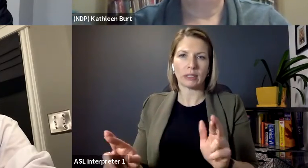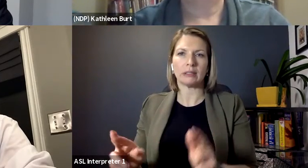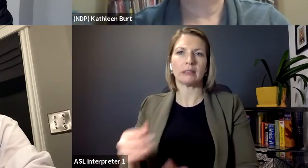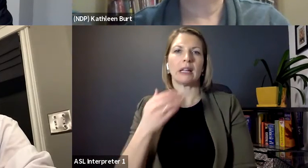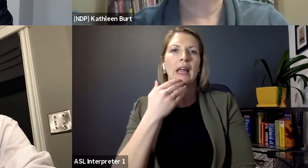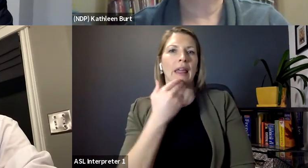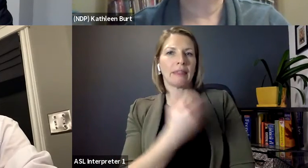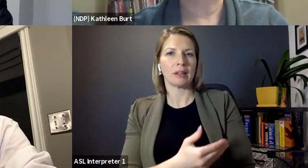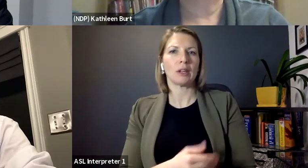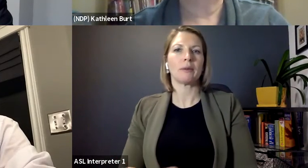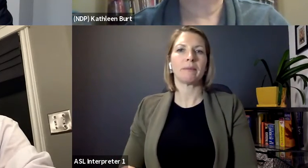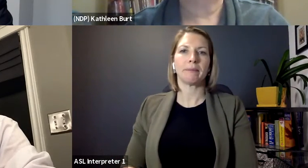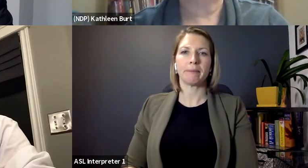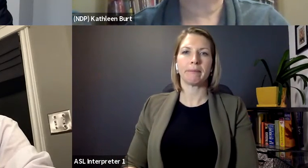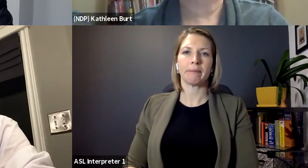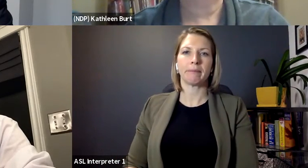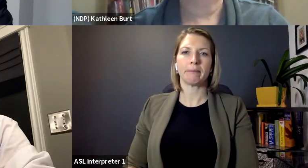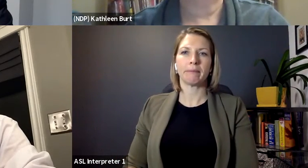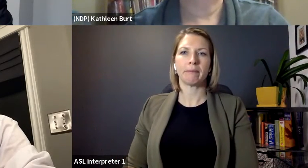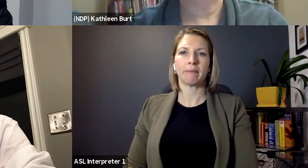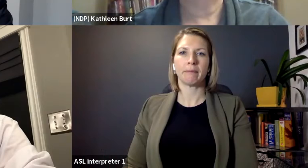Please wrap up.